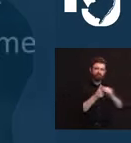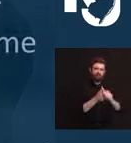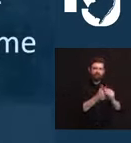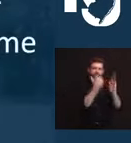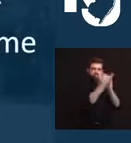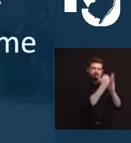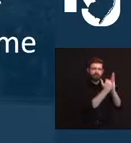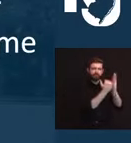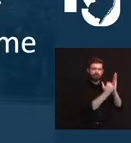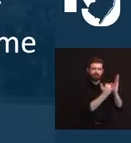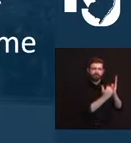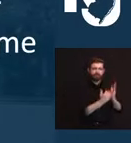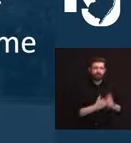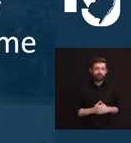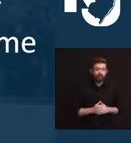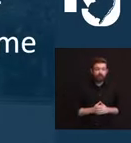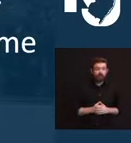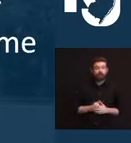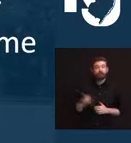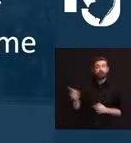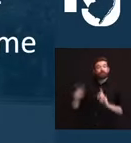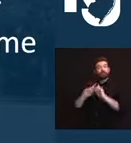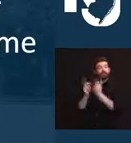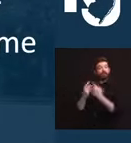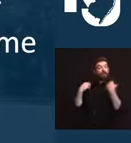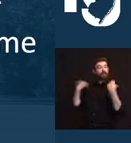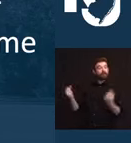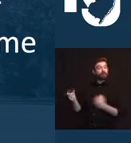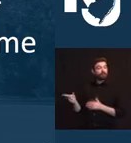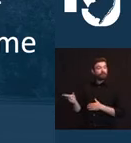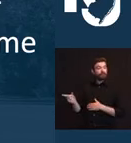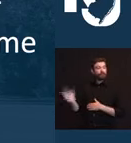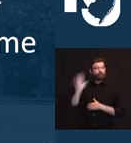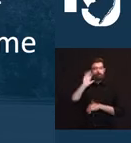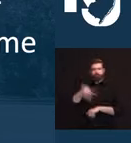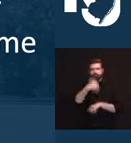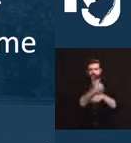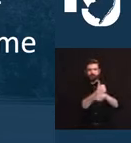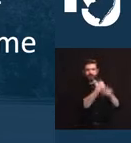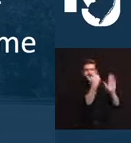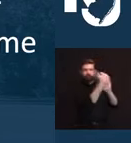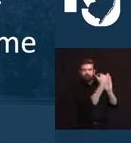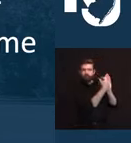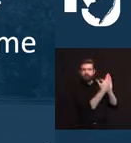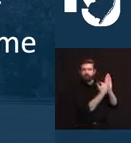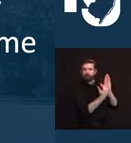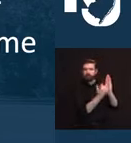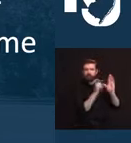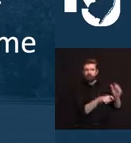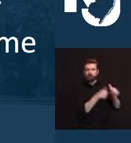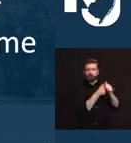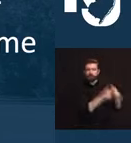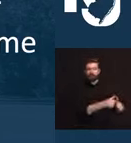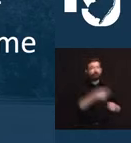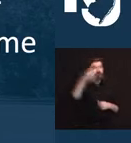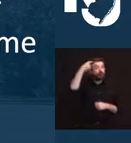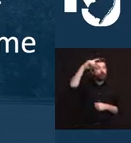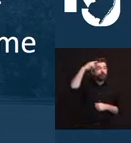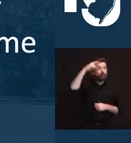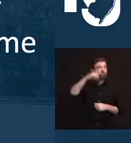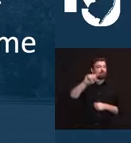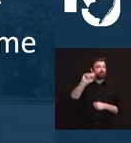guidance necessary for organized sports to also resume, as we have already mentioned, on Monday, June 22nd. As I've said